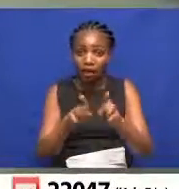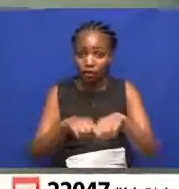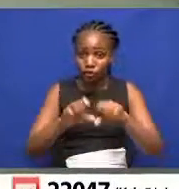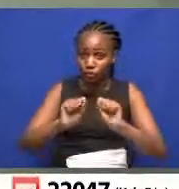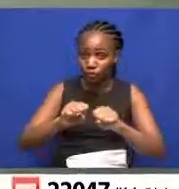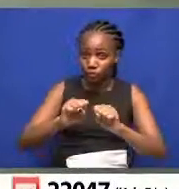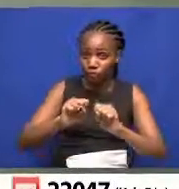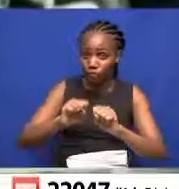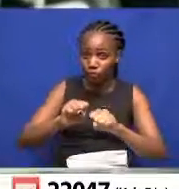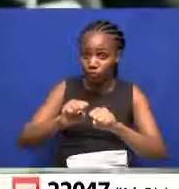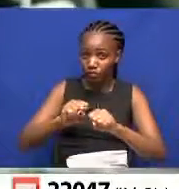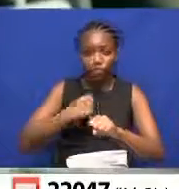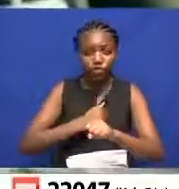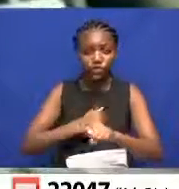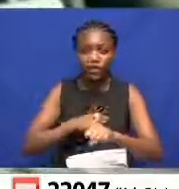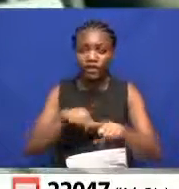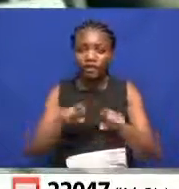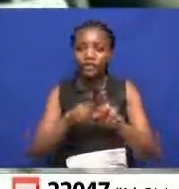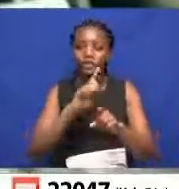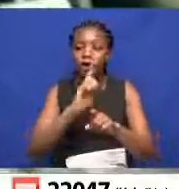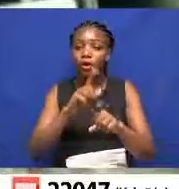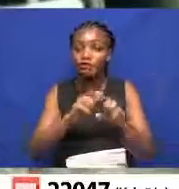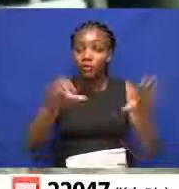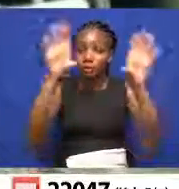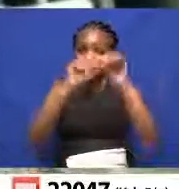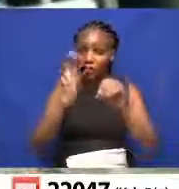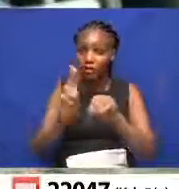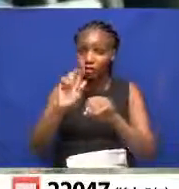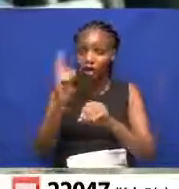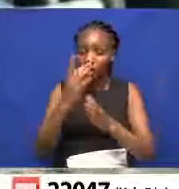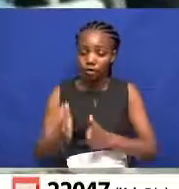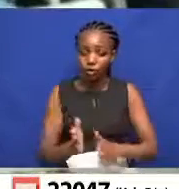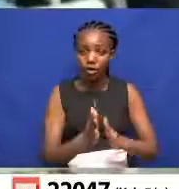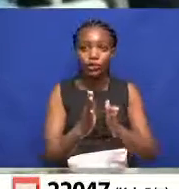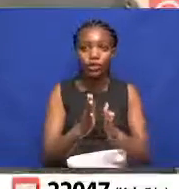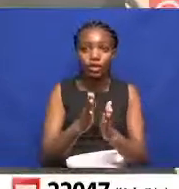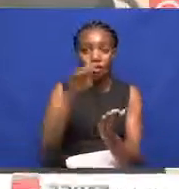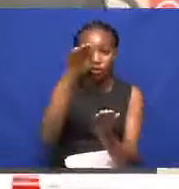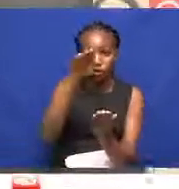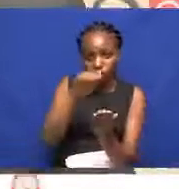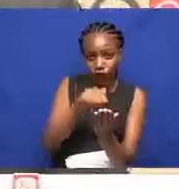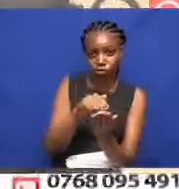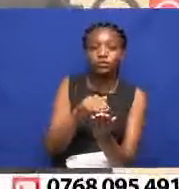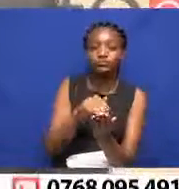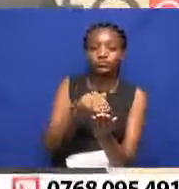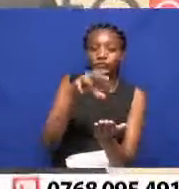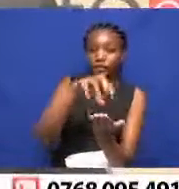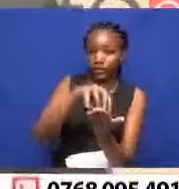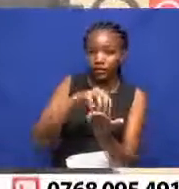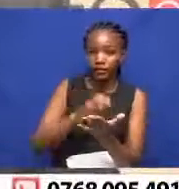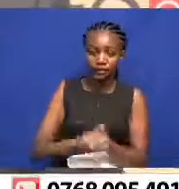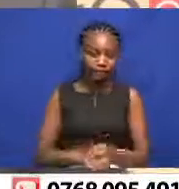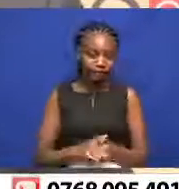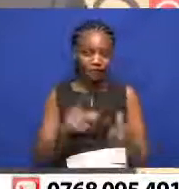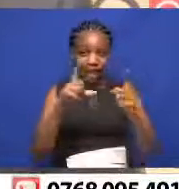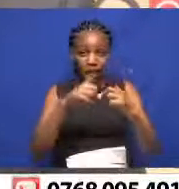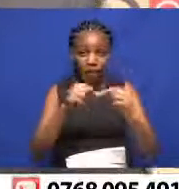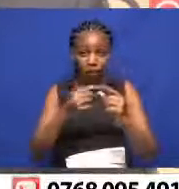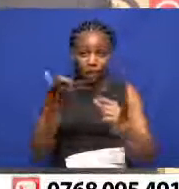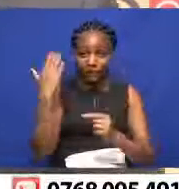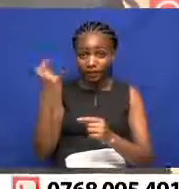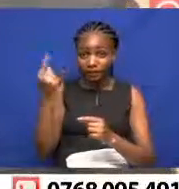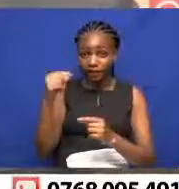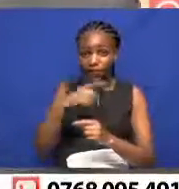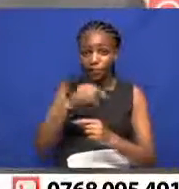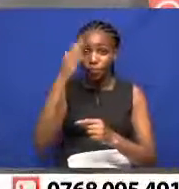previously ordered by President Uhuru Kenyatta as one way of lowering the curve. In our previous statement, we